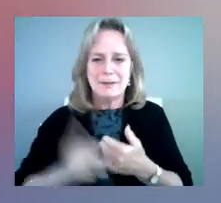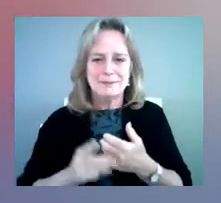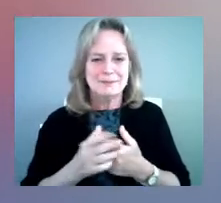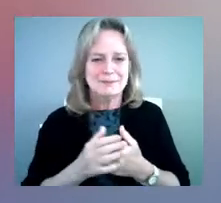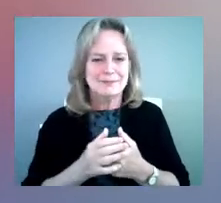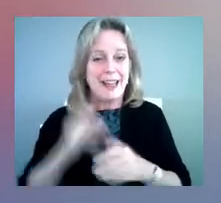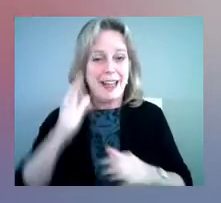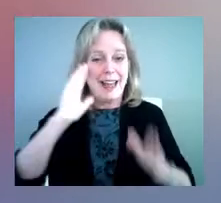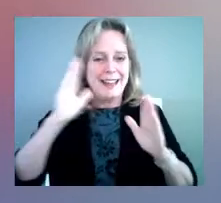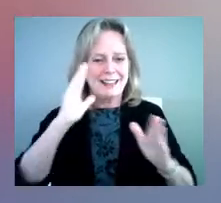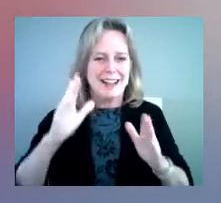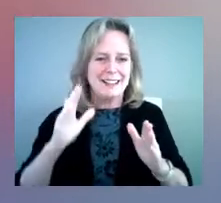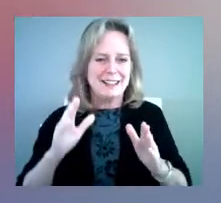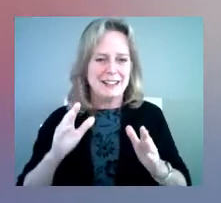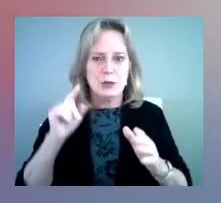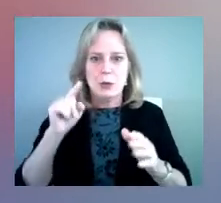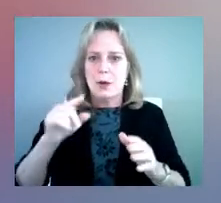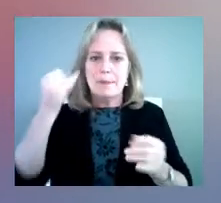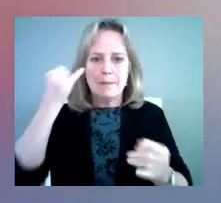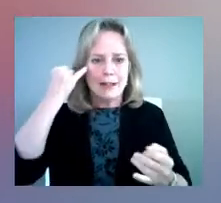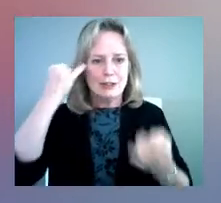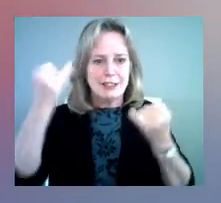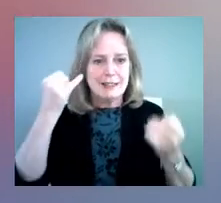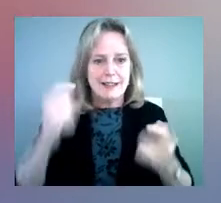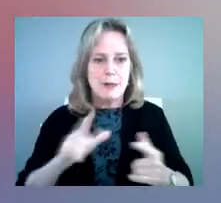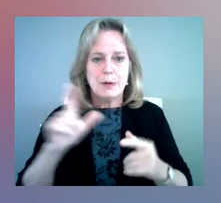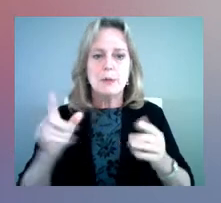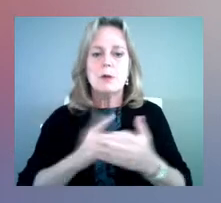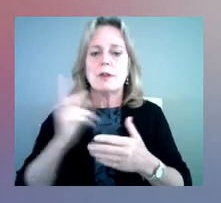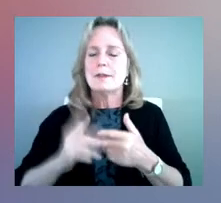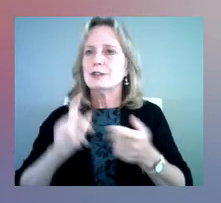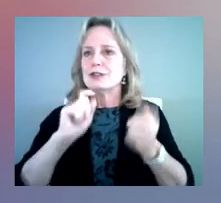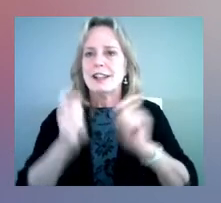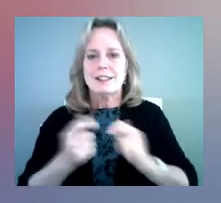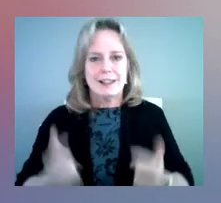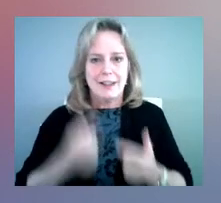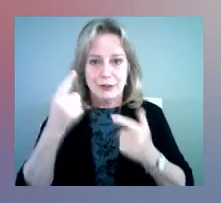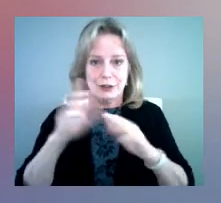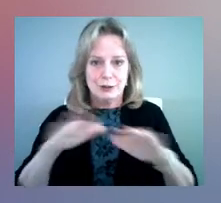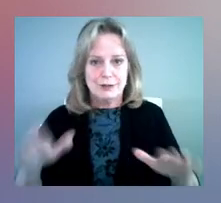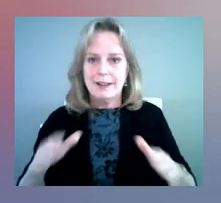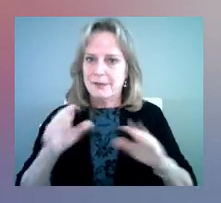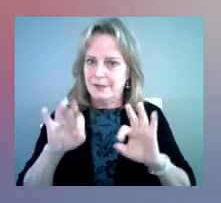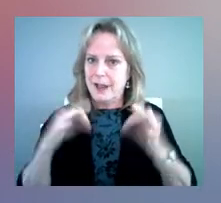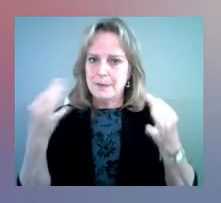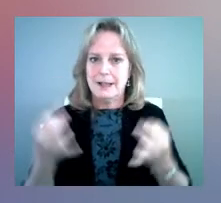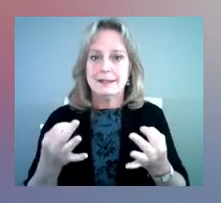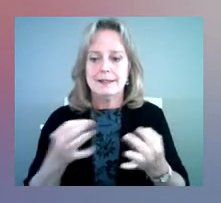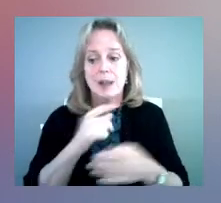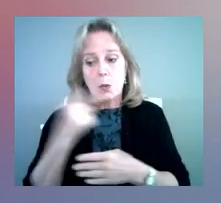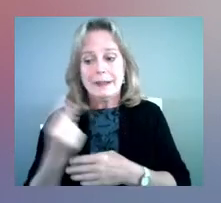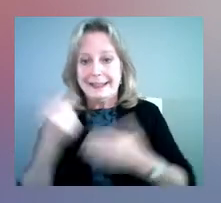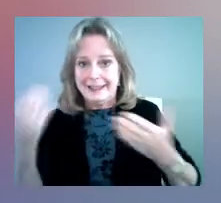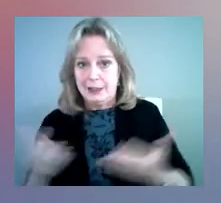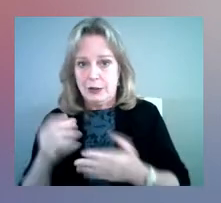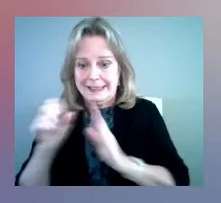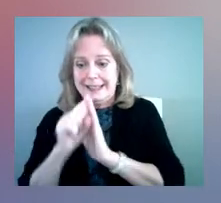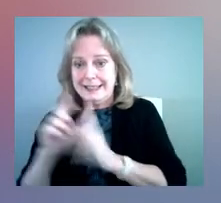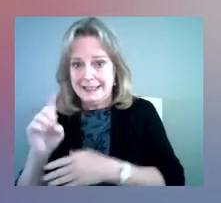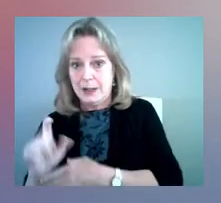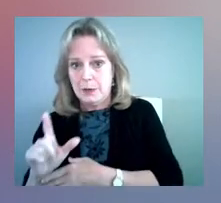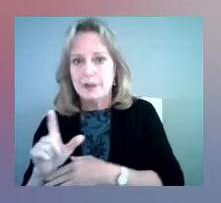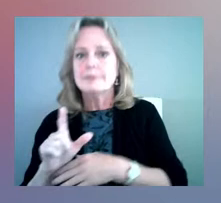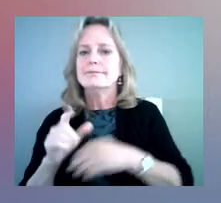Hi, Dolly. Your Imagination Library program is changing lives for children and families, not only here in the state of Delaware,